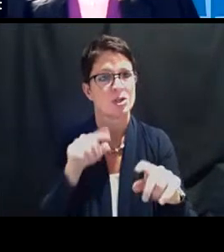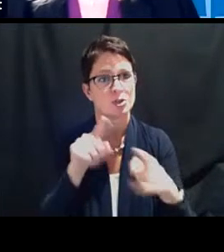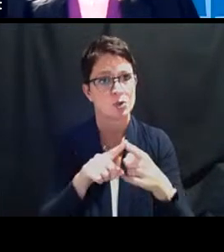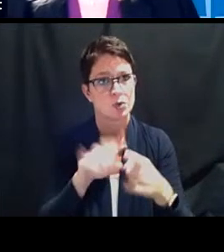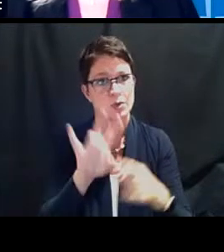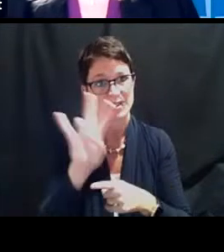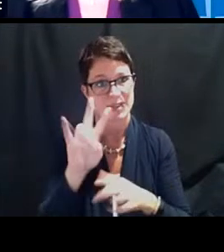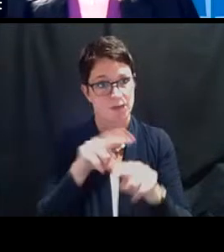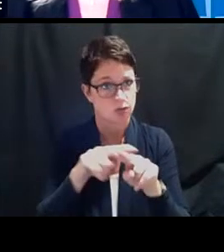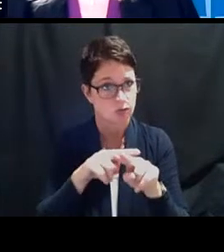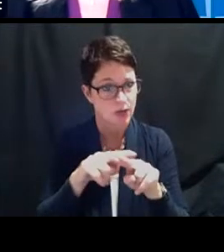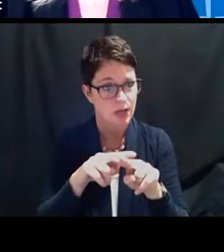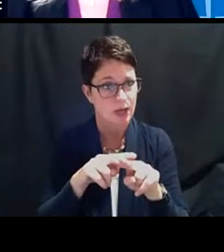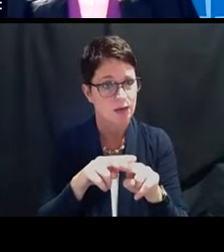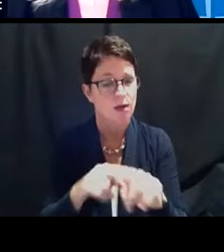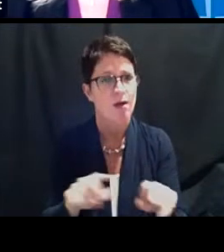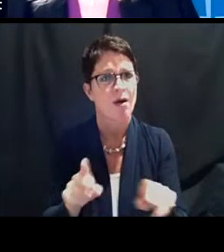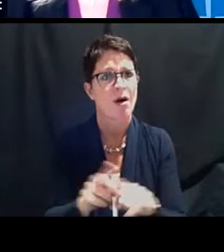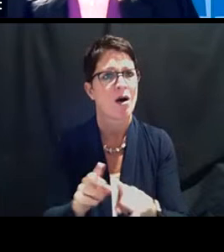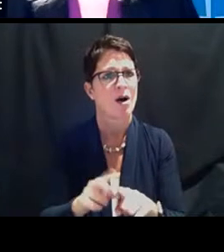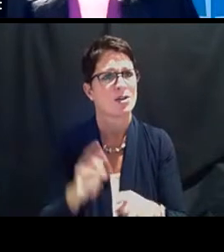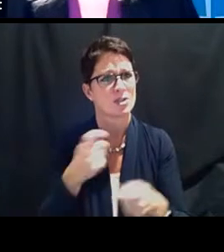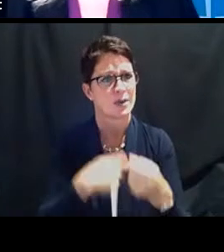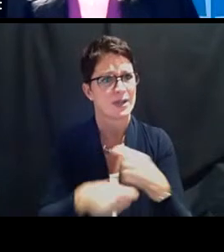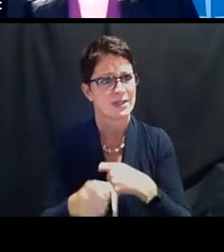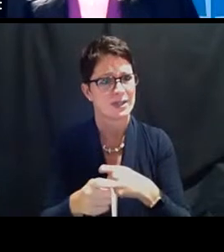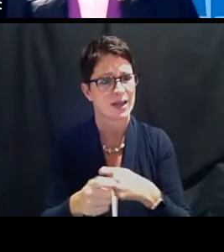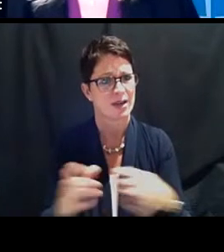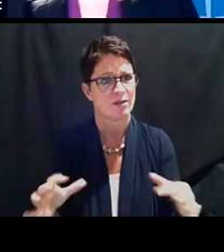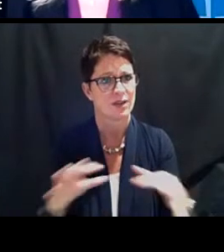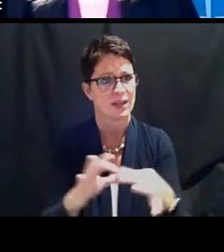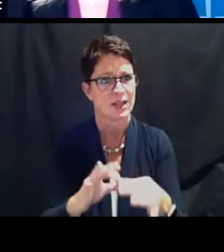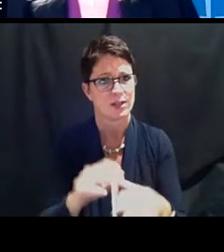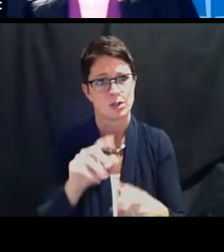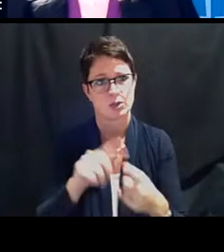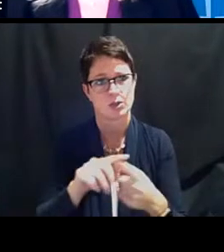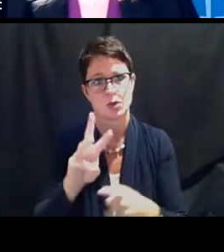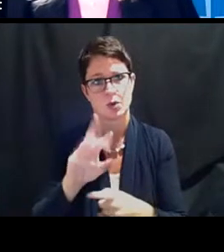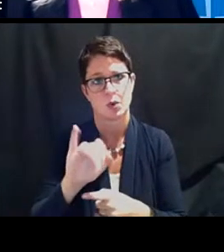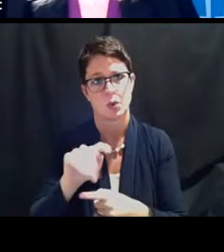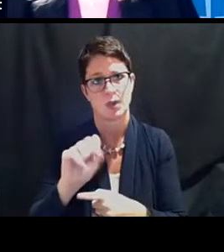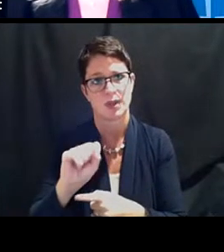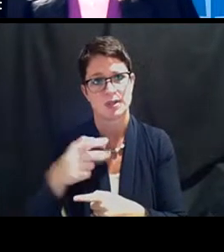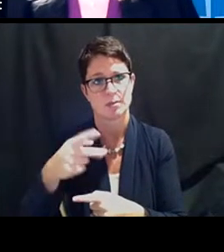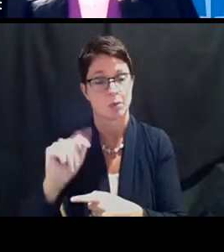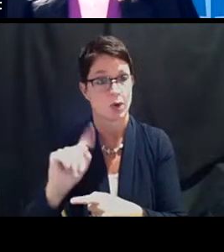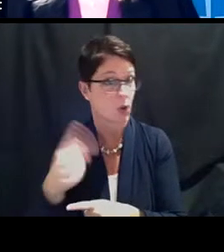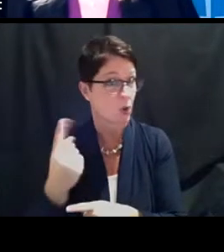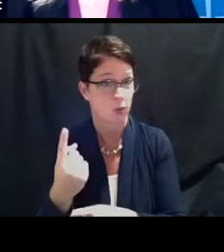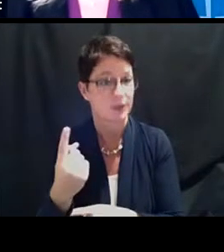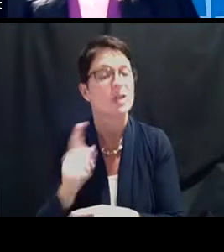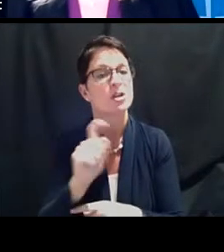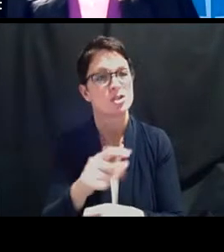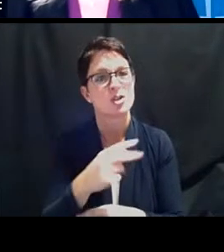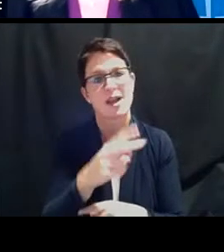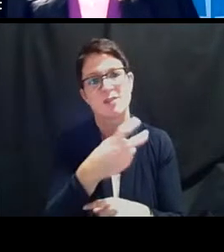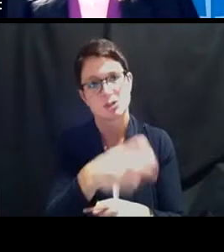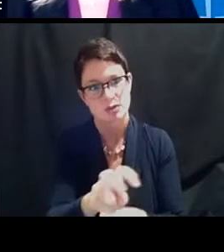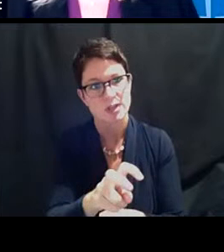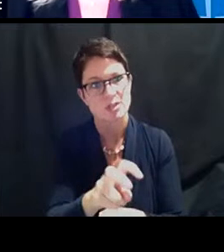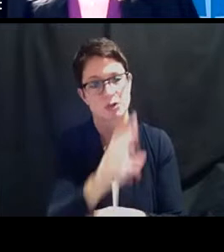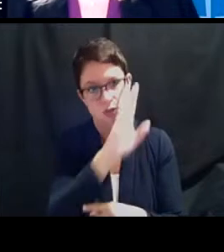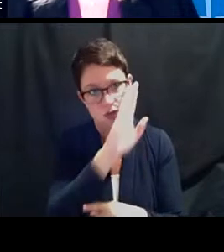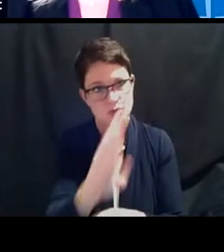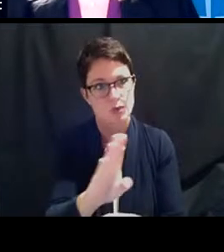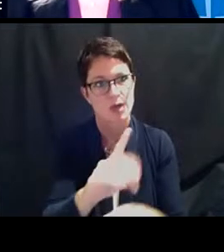train. I also think instead of just connecting to Willits Point only, it should have a transfer